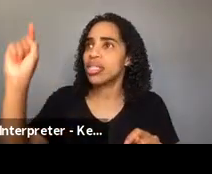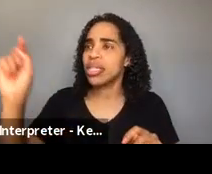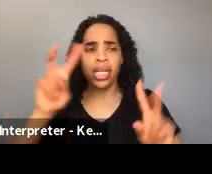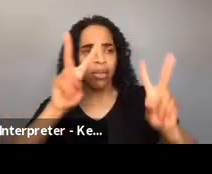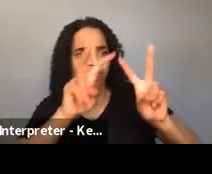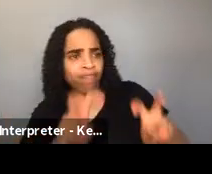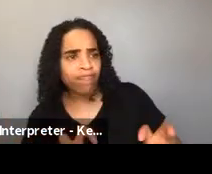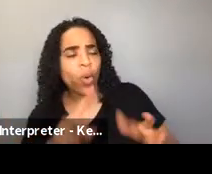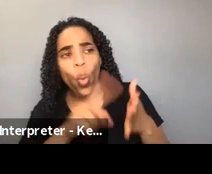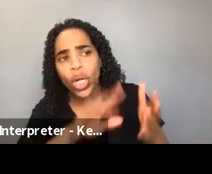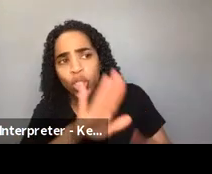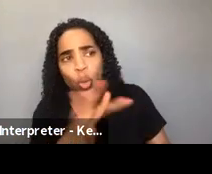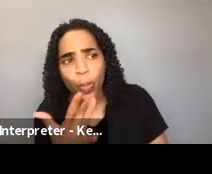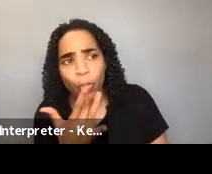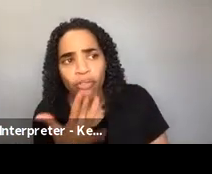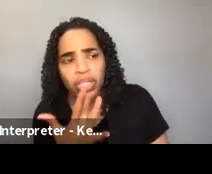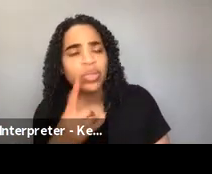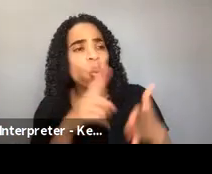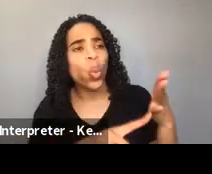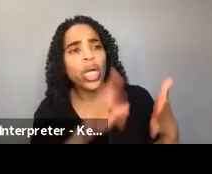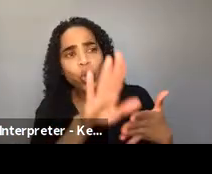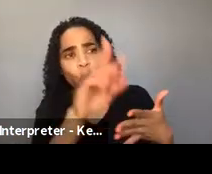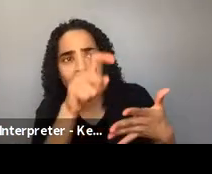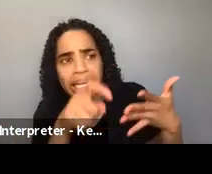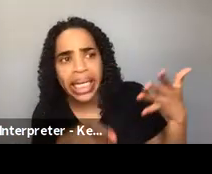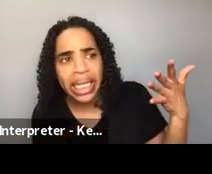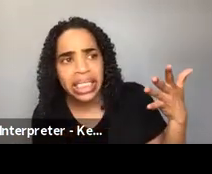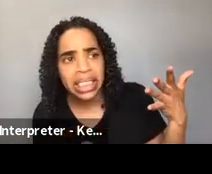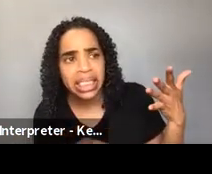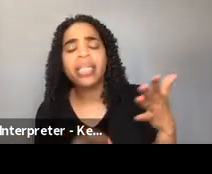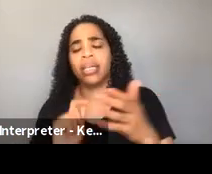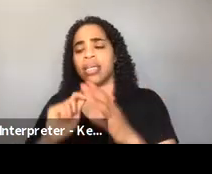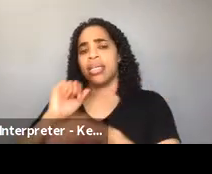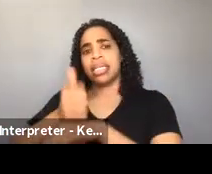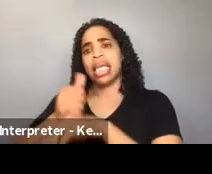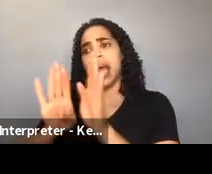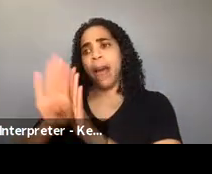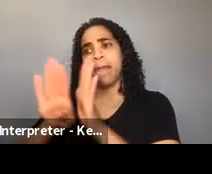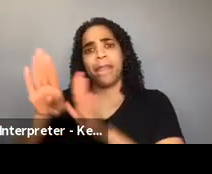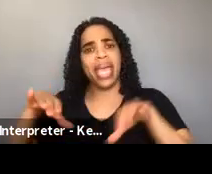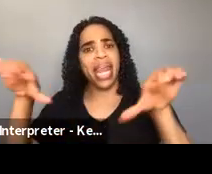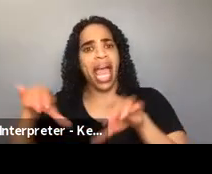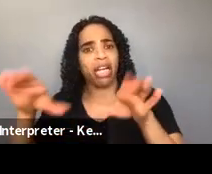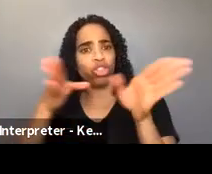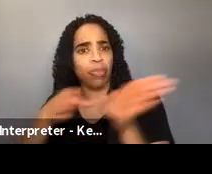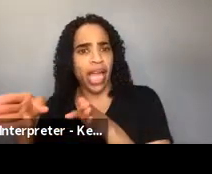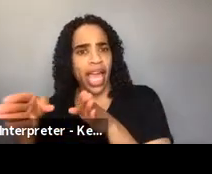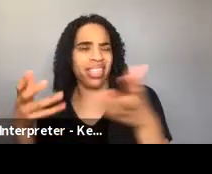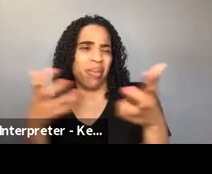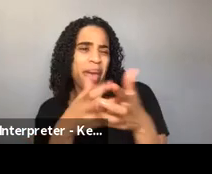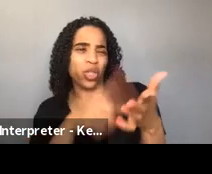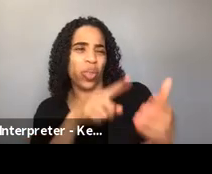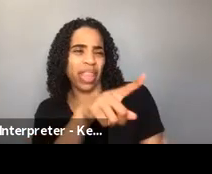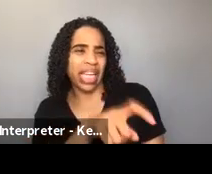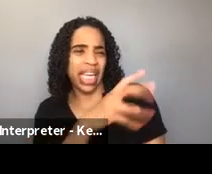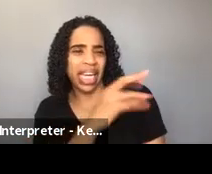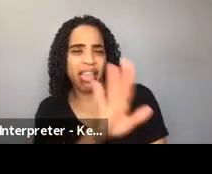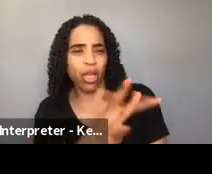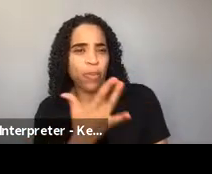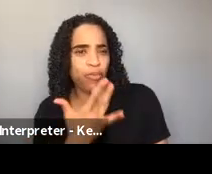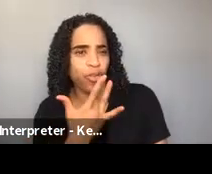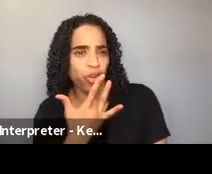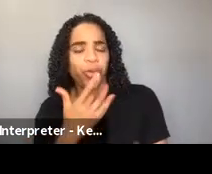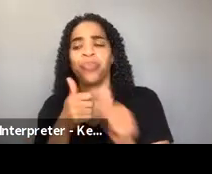individual's preferences and needs, develop an action plan to address preferences and needs, implement the action